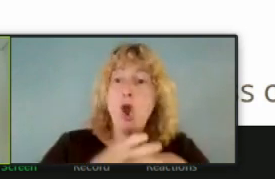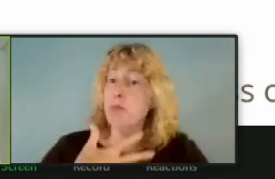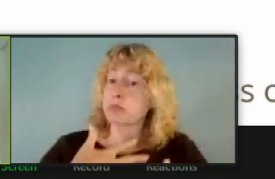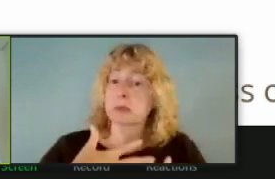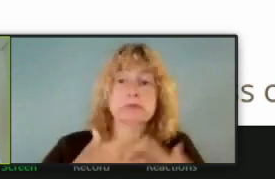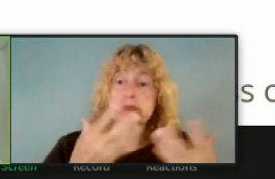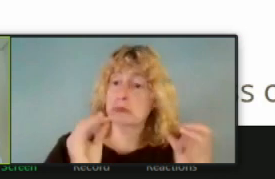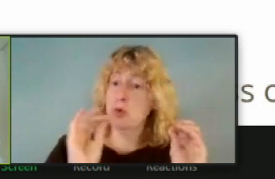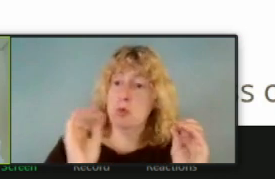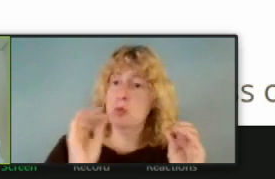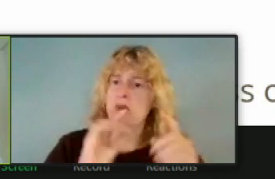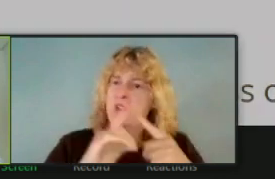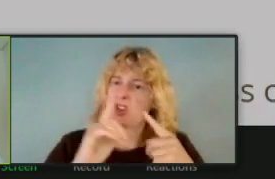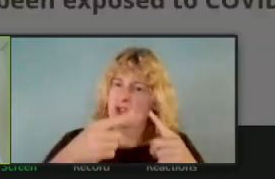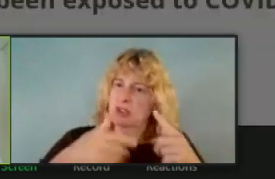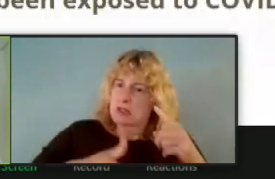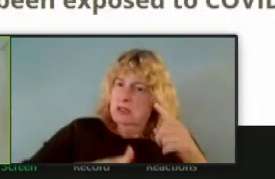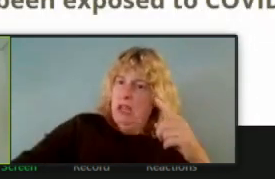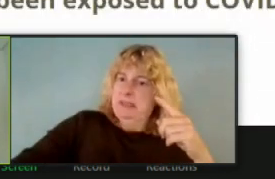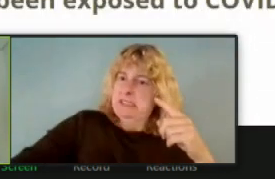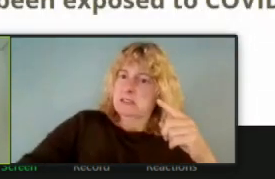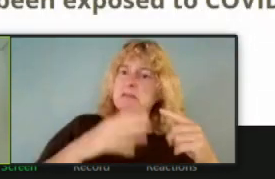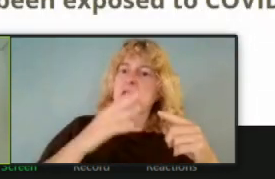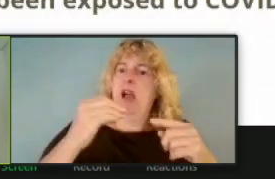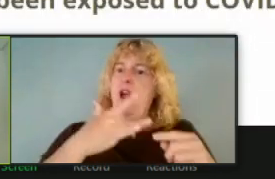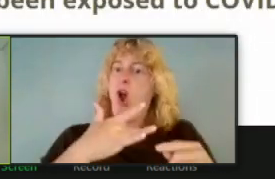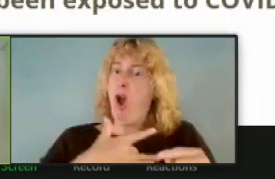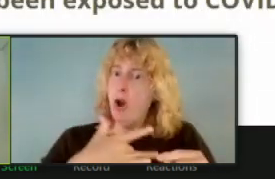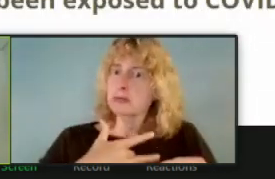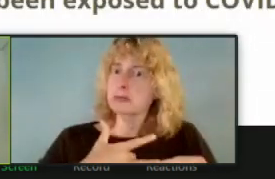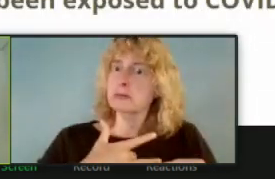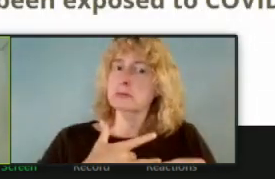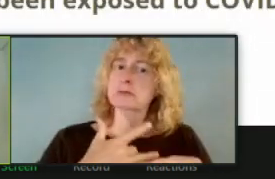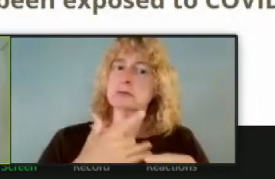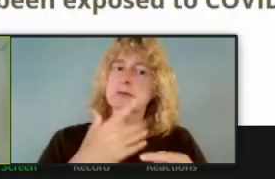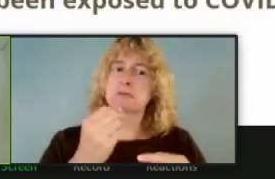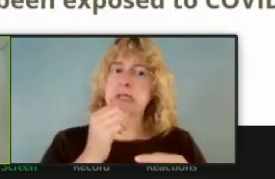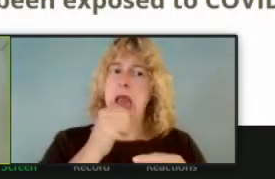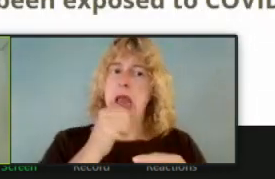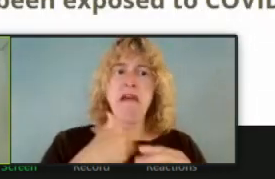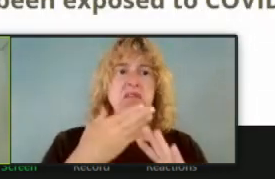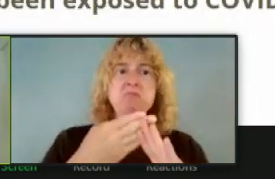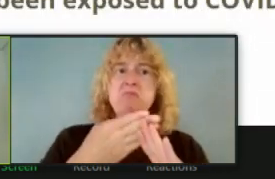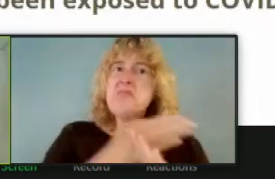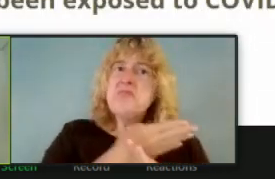much GI and potentially cardiac. And he didn't have much of a past medical